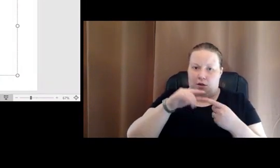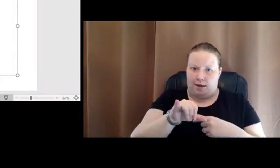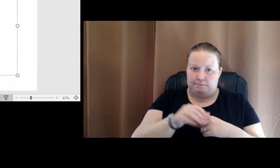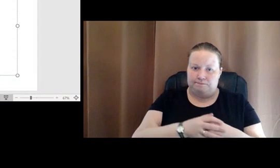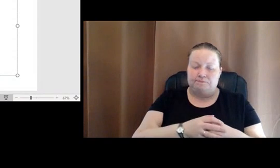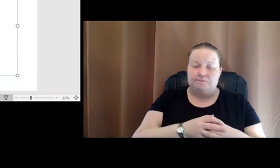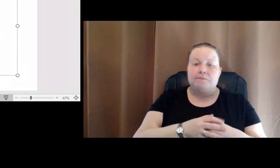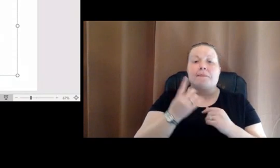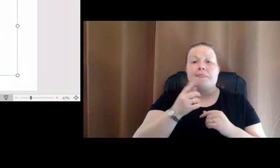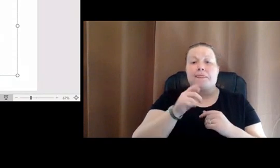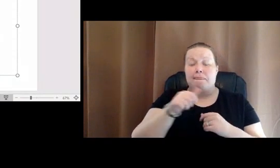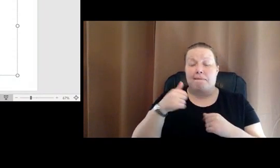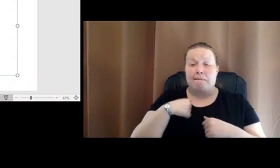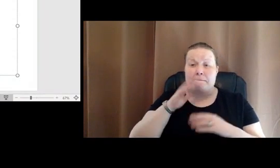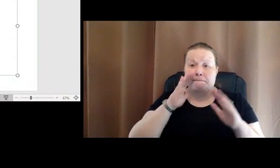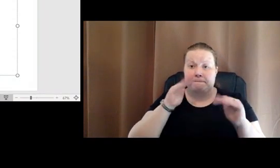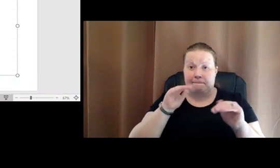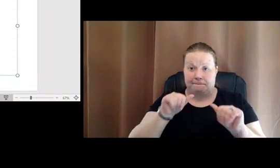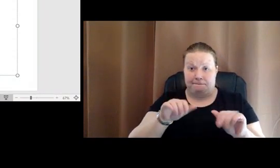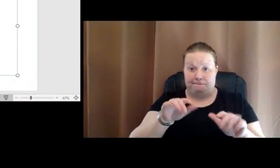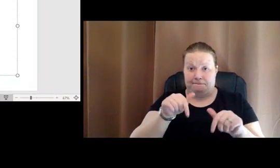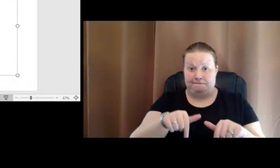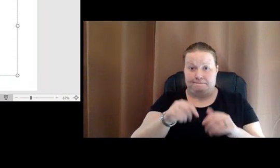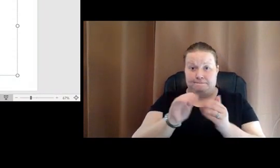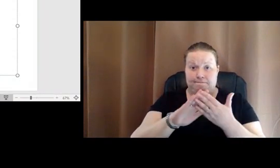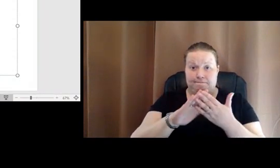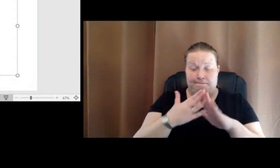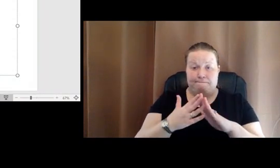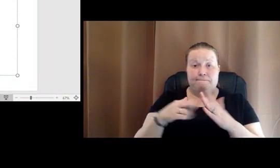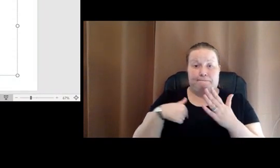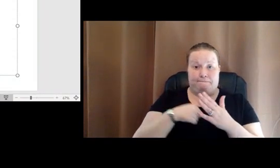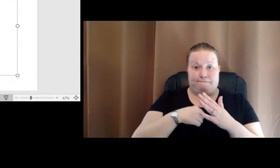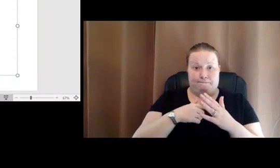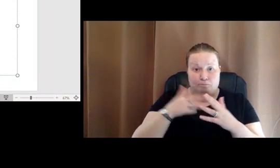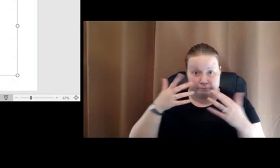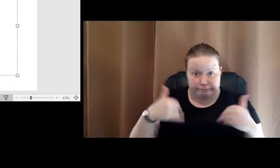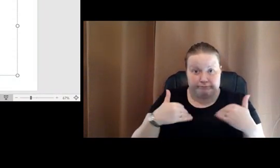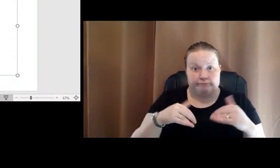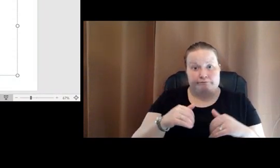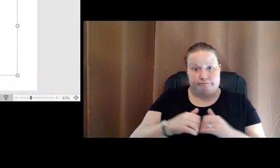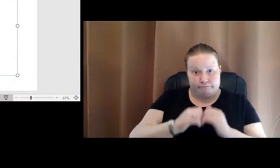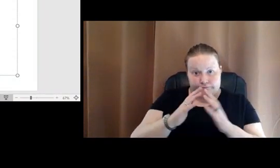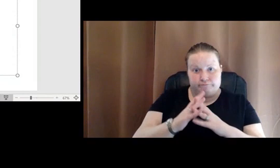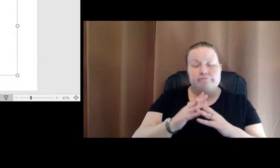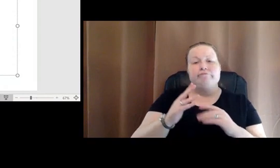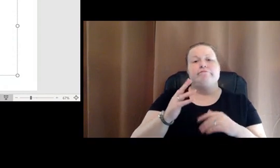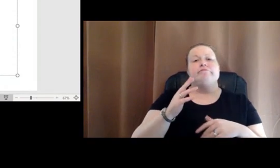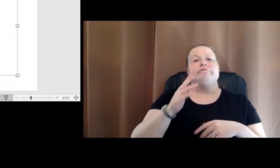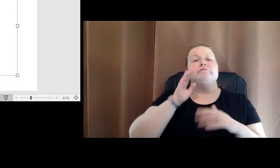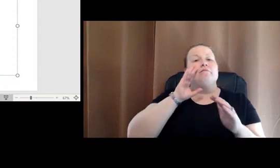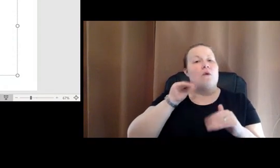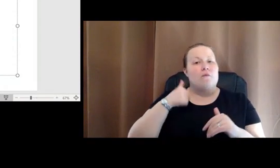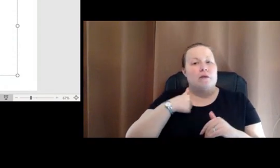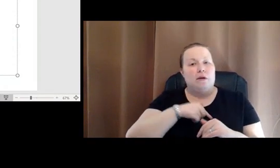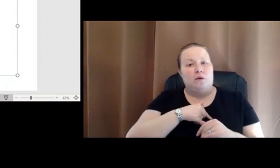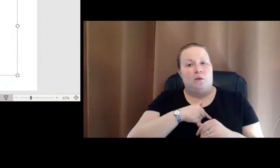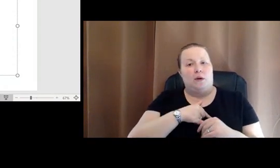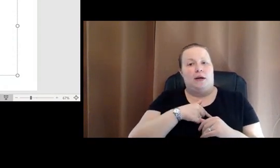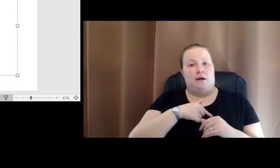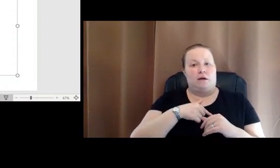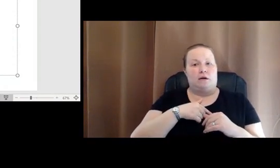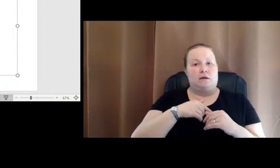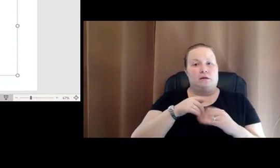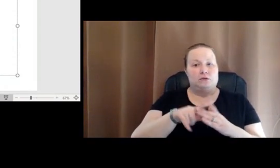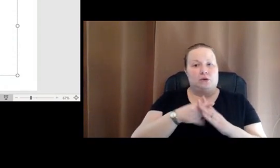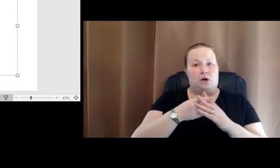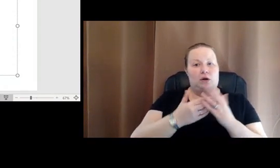I hope that we can do with this community that we've galvanized here, and hopefully we're catalyzing some new collaborations